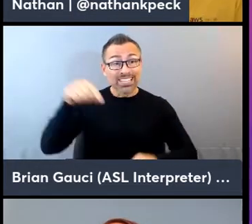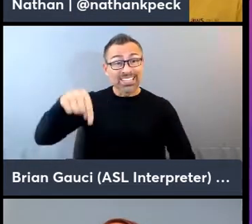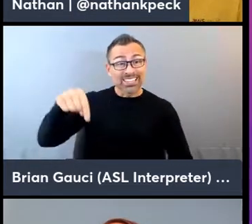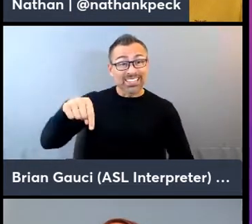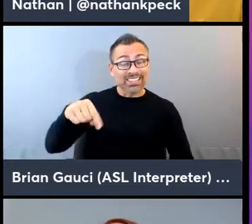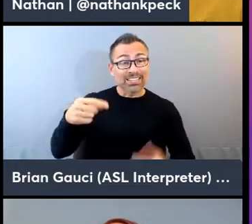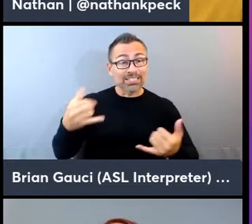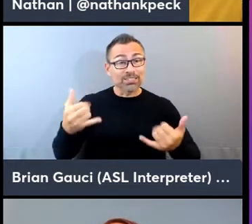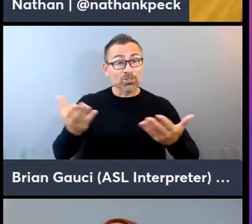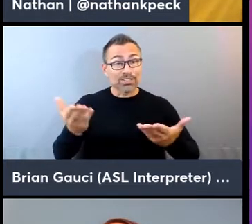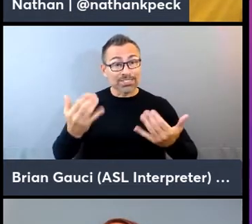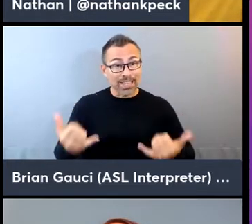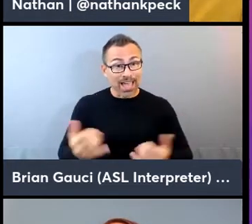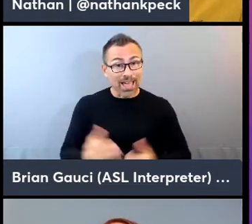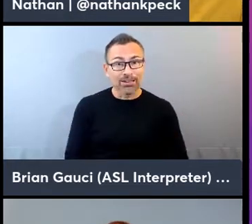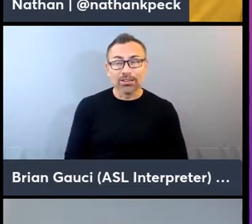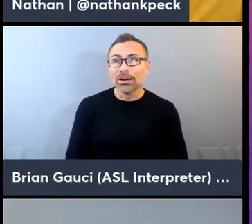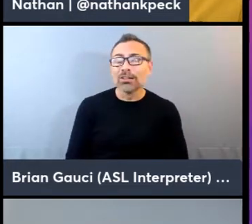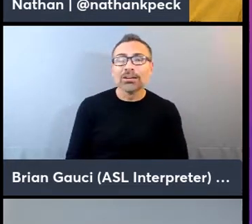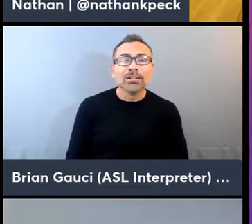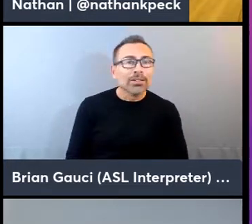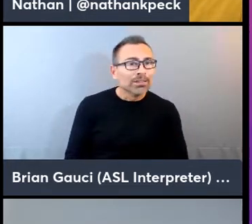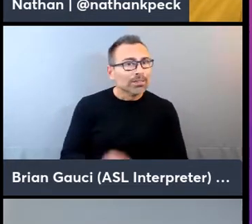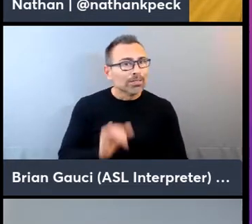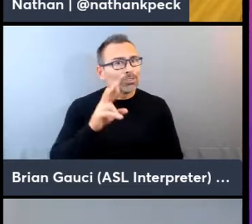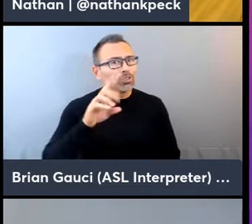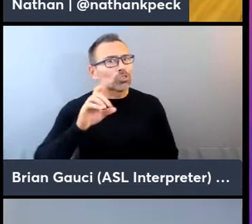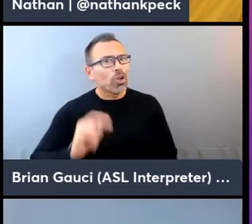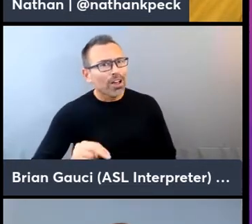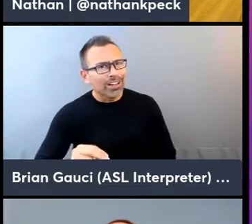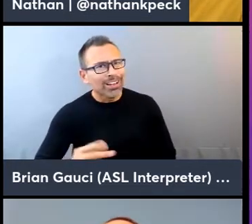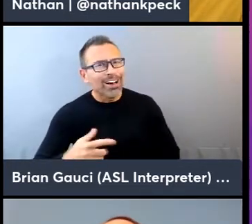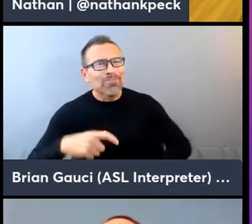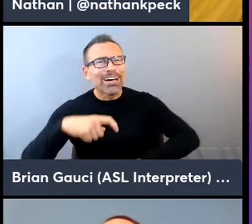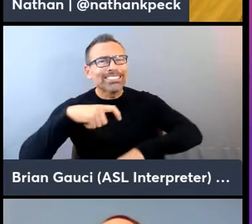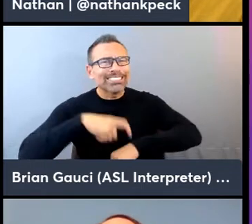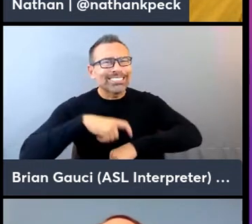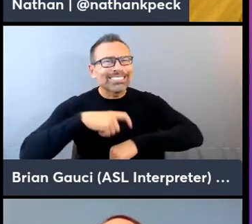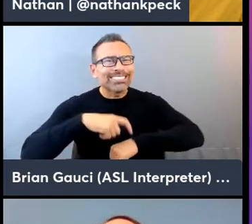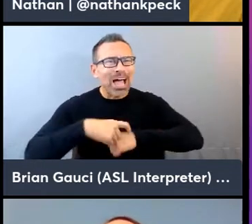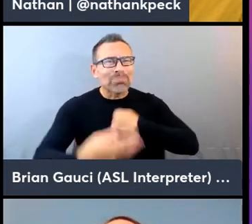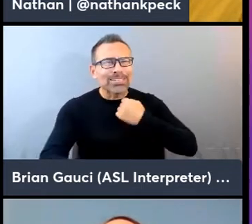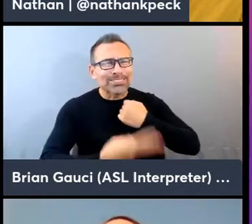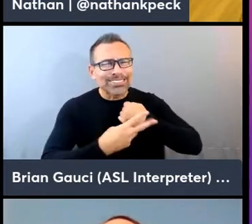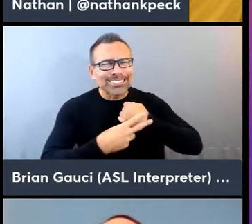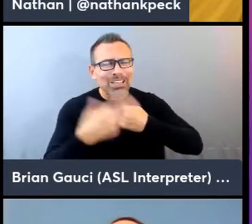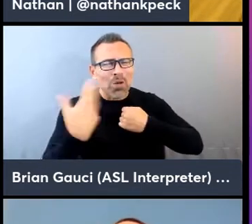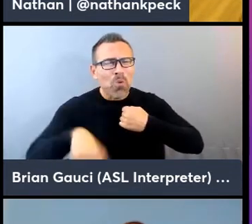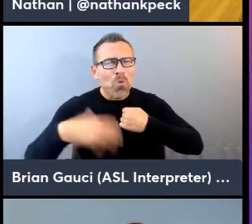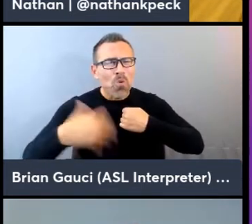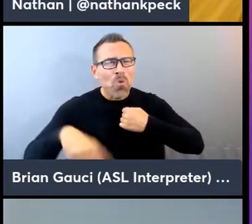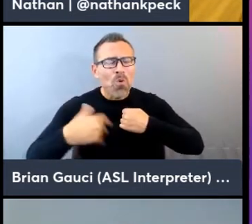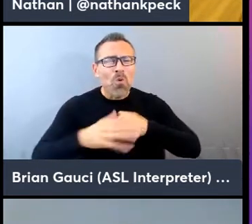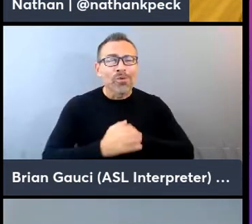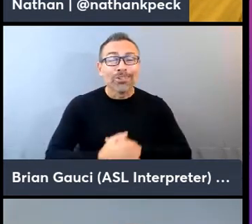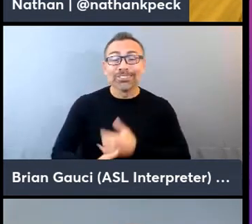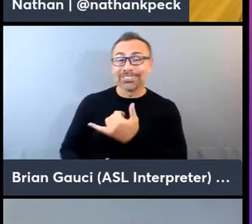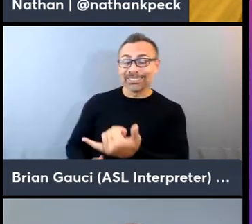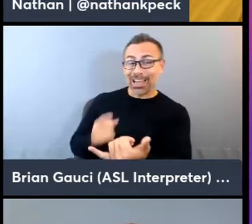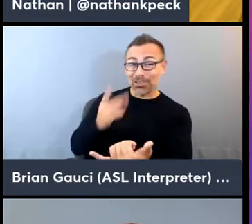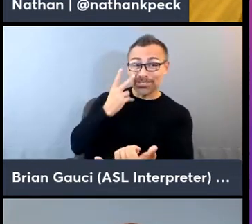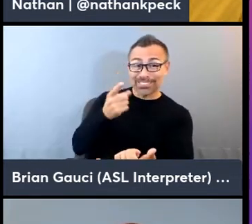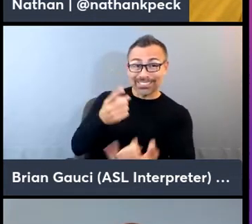nice. That must save so much time. Yeah. And so now you see it's a success, right? And let's go back into